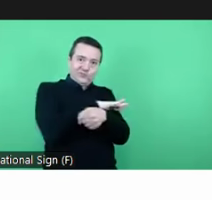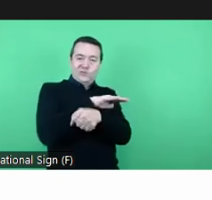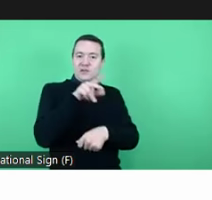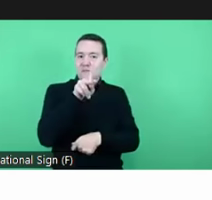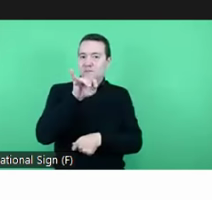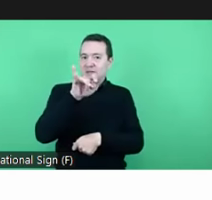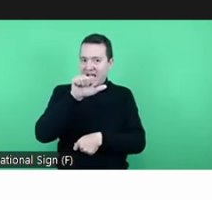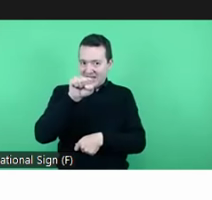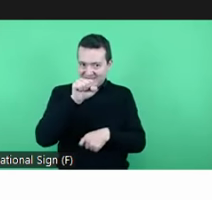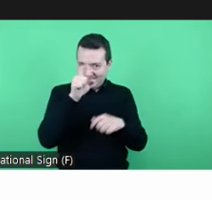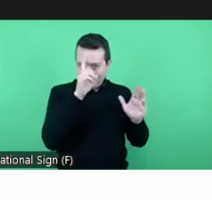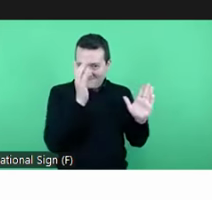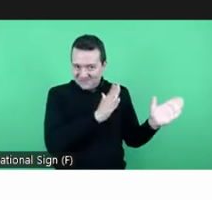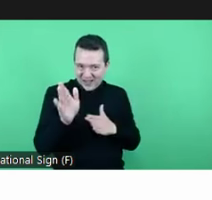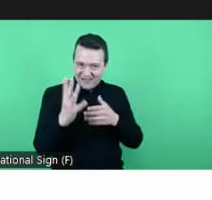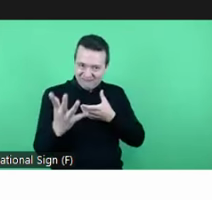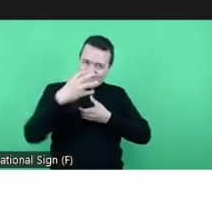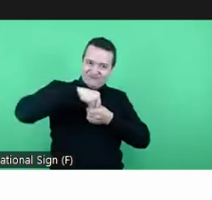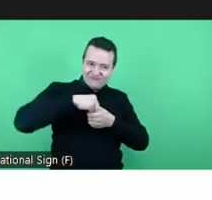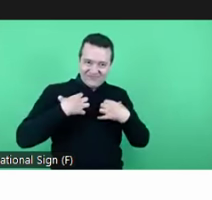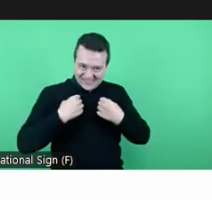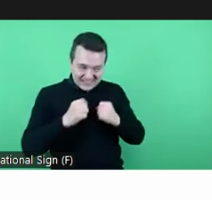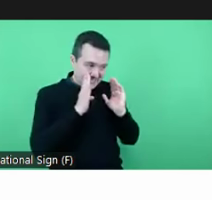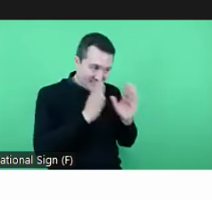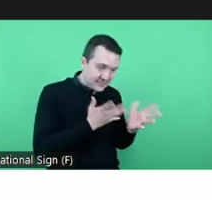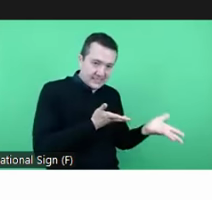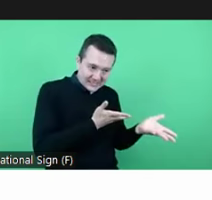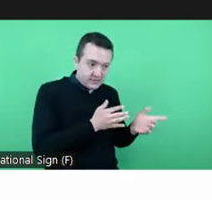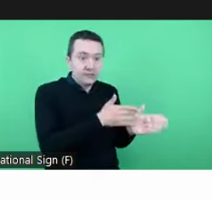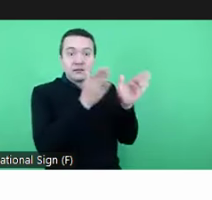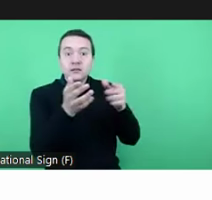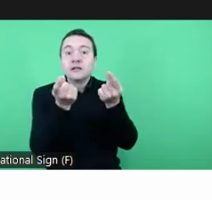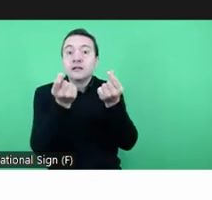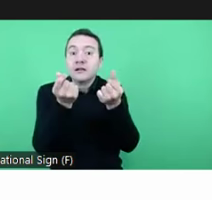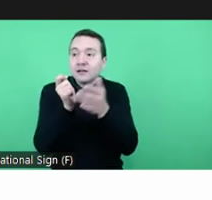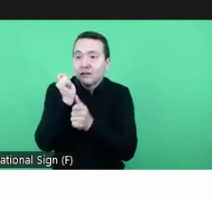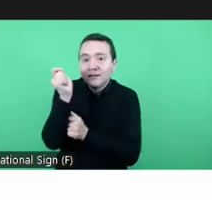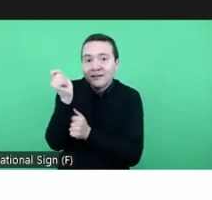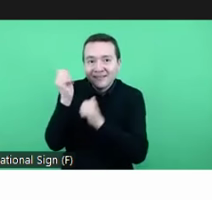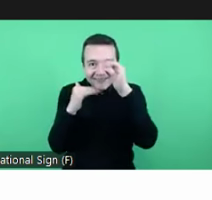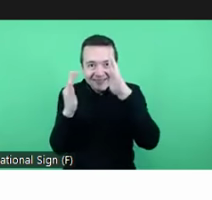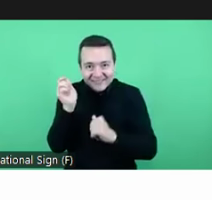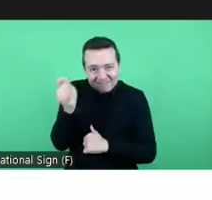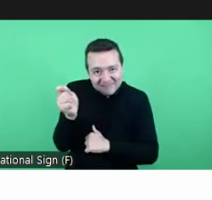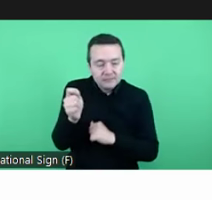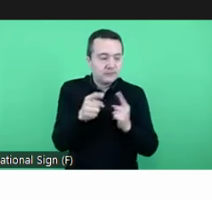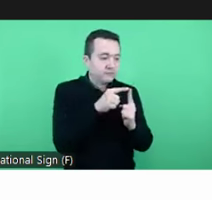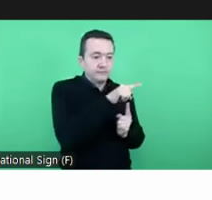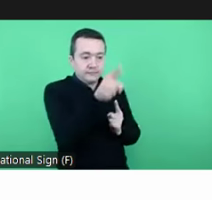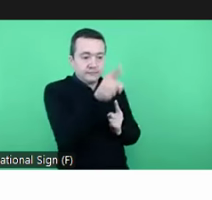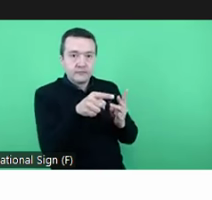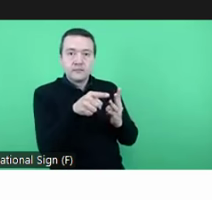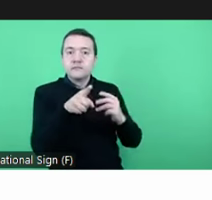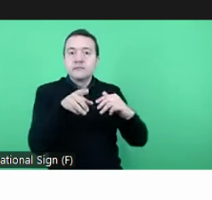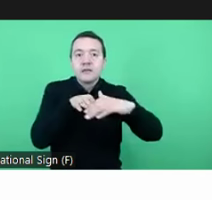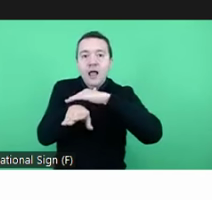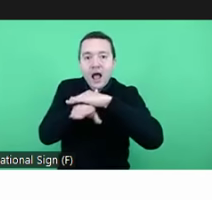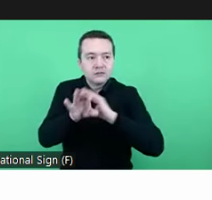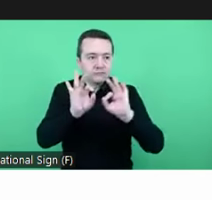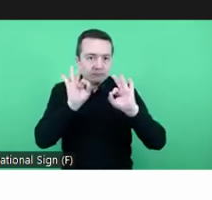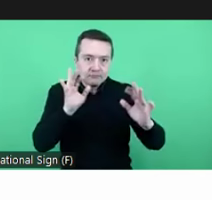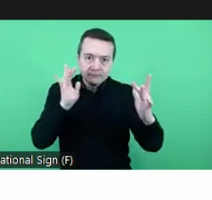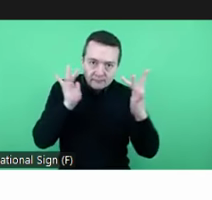tasas moderadoras, PIS por coverage and otro moderating lado, rates, on the other hand, garantizar un acceso oportuno y guaranteeing prevenible a las timely consultas access, financieras, especially reducing